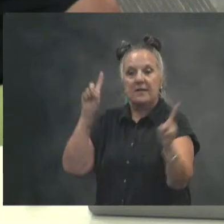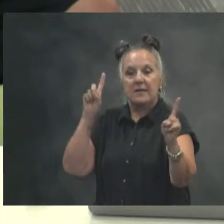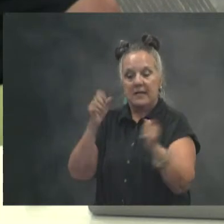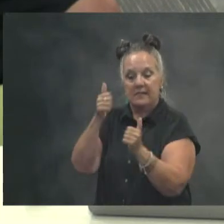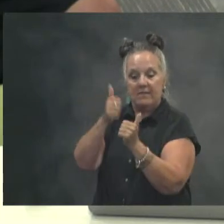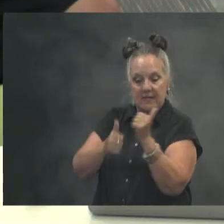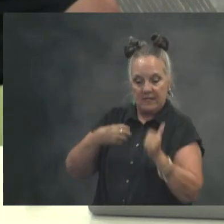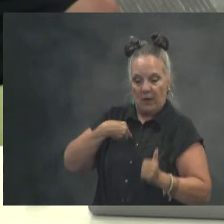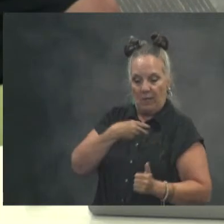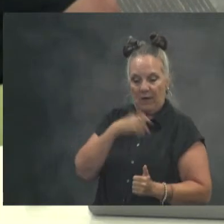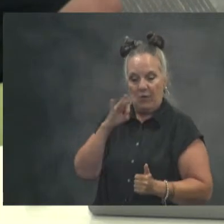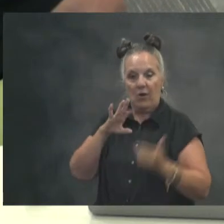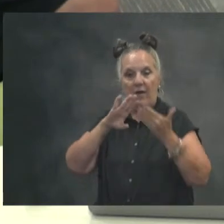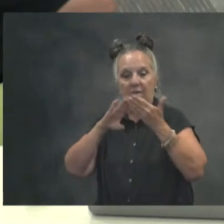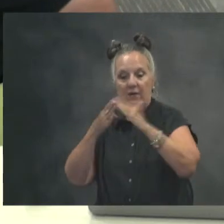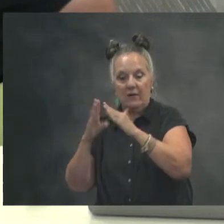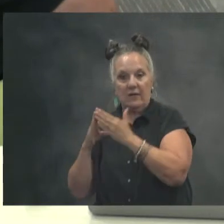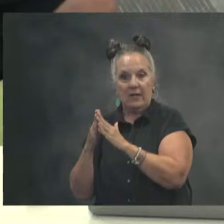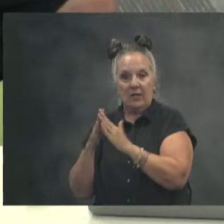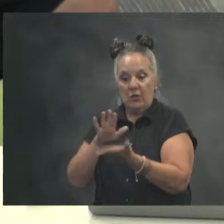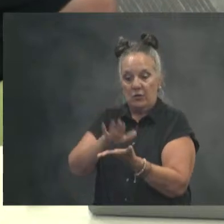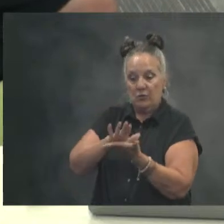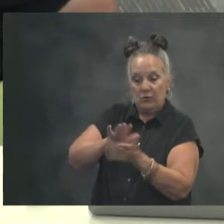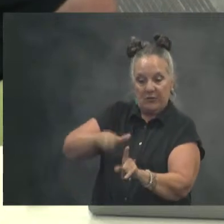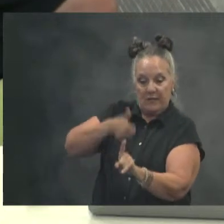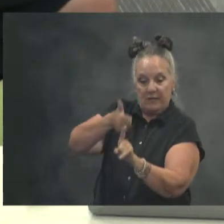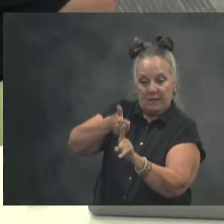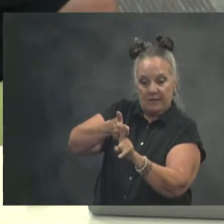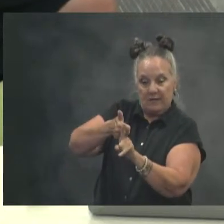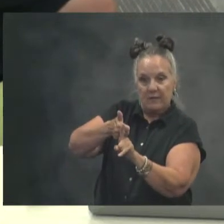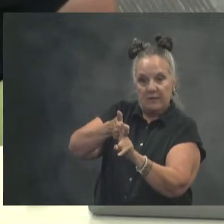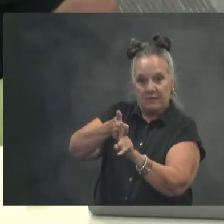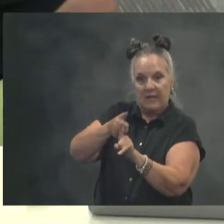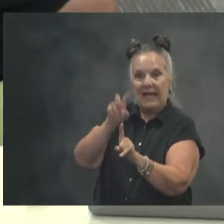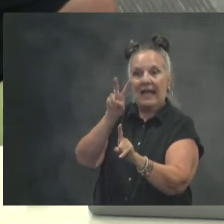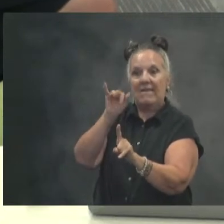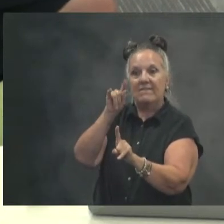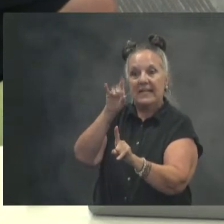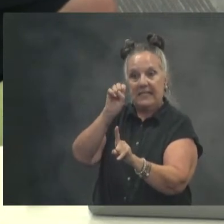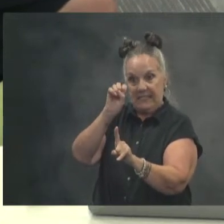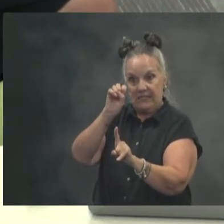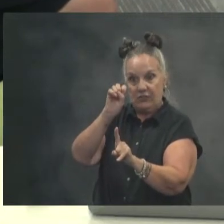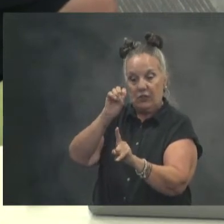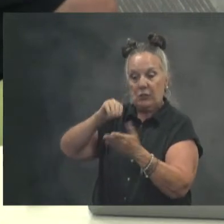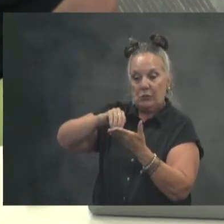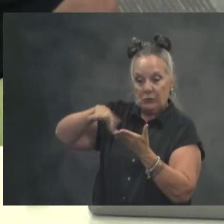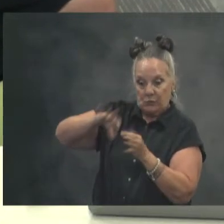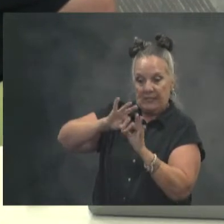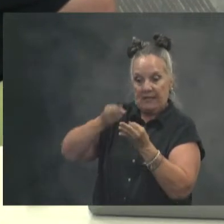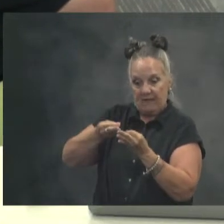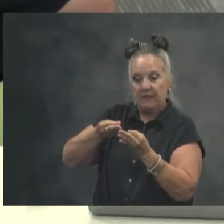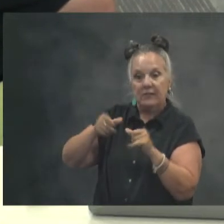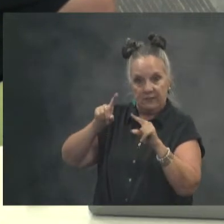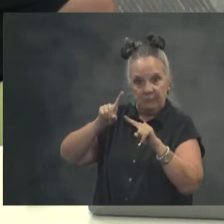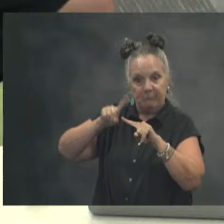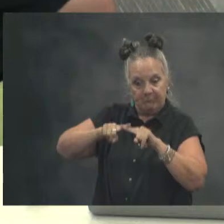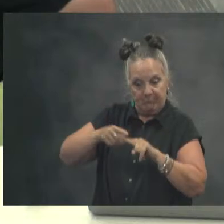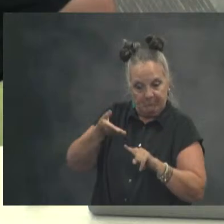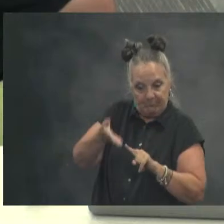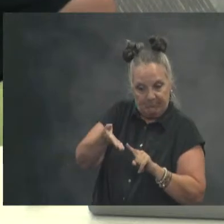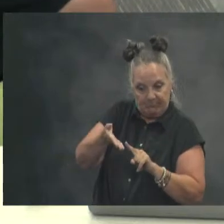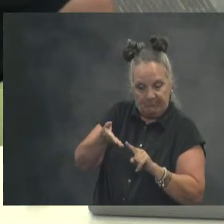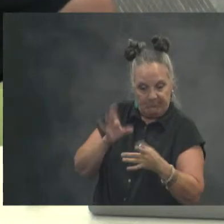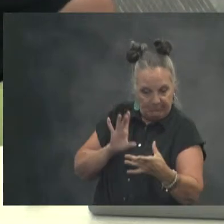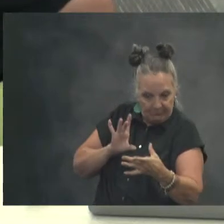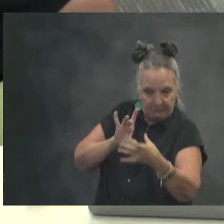of the community. Such schools will be the village that students and families can count on, tap